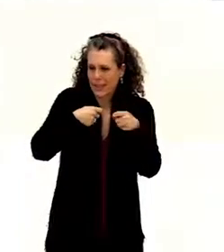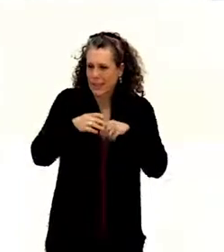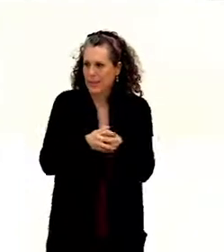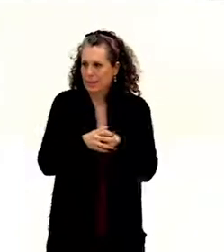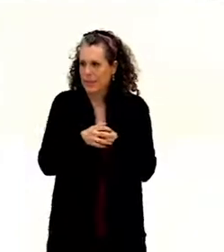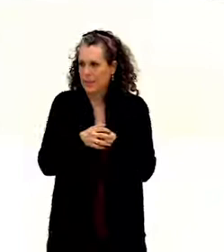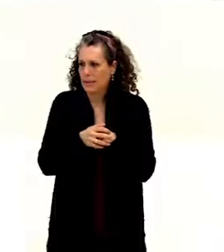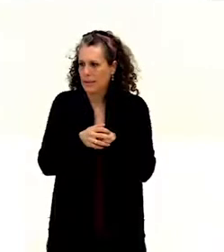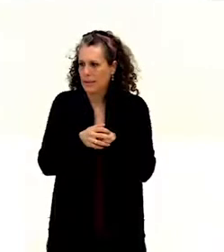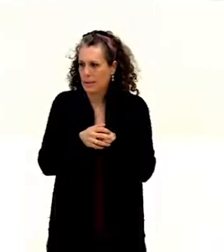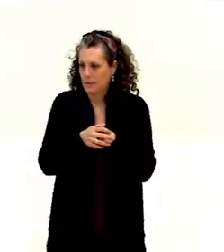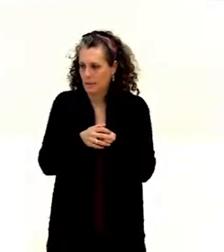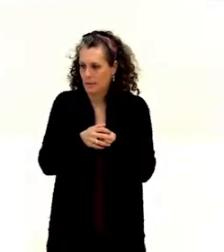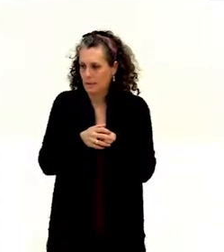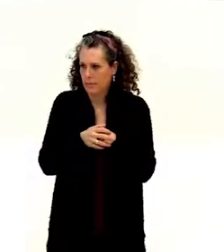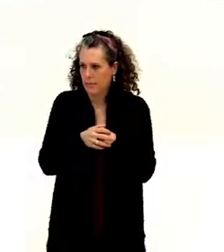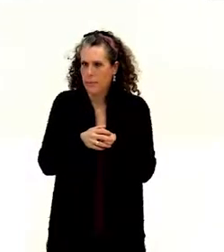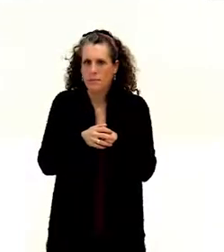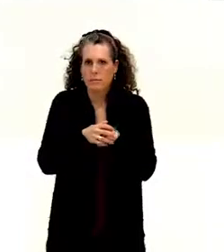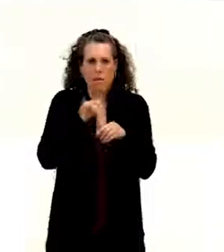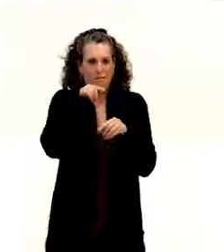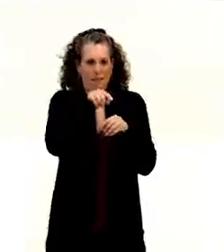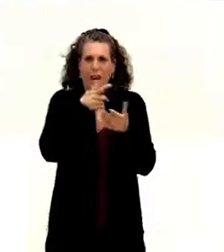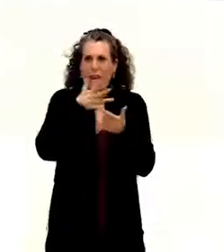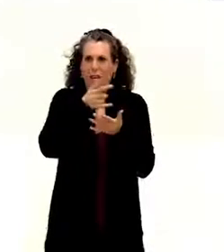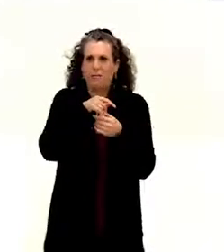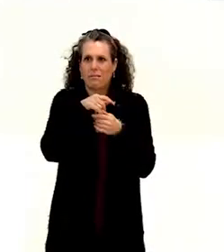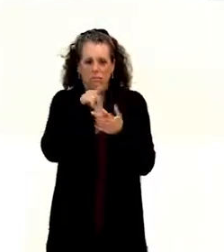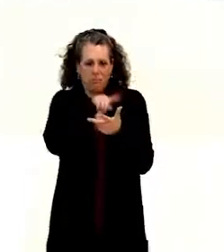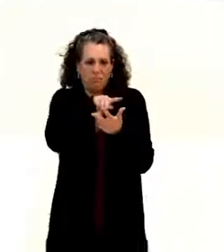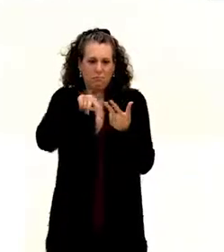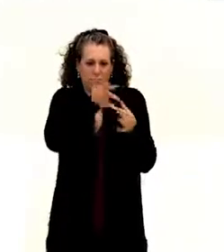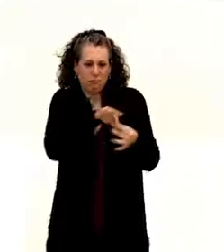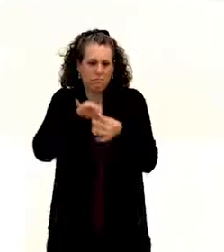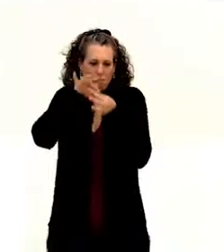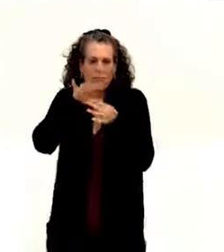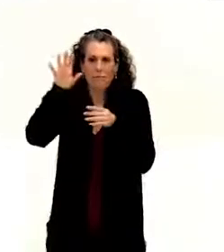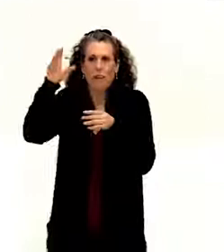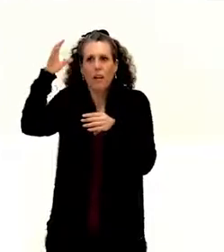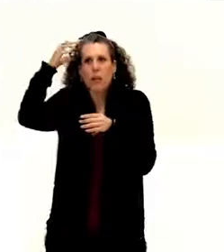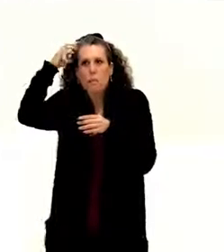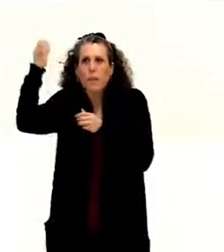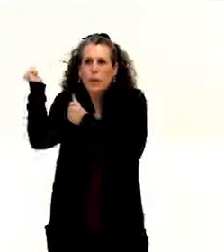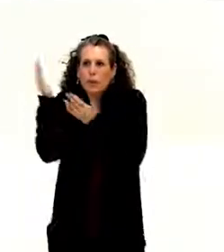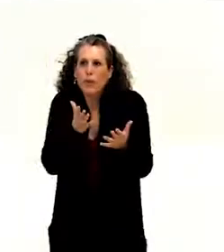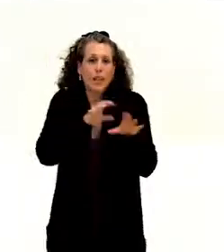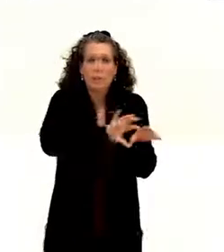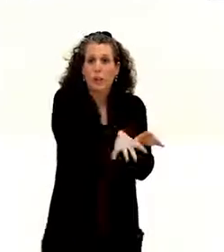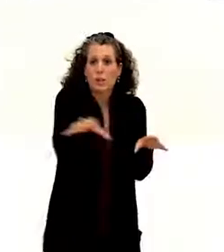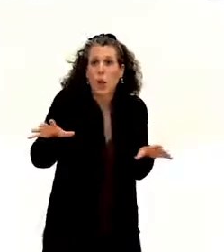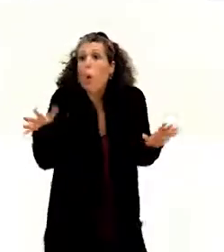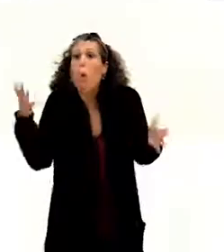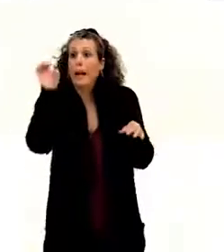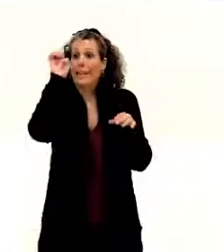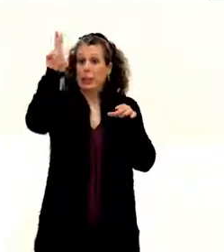that corresponds into the provision of public services in a member state or within the European Union